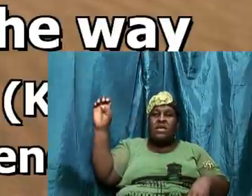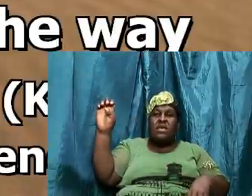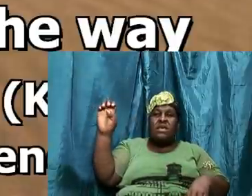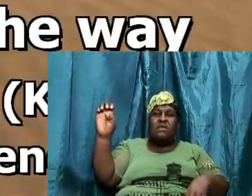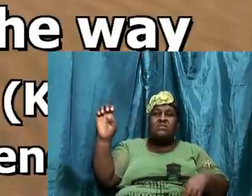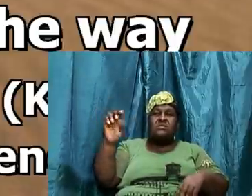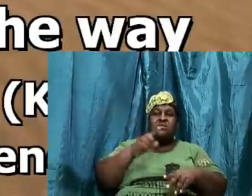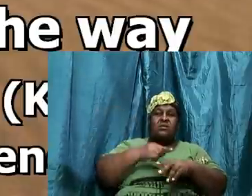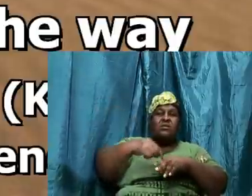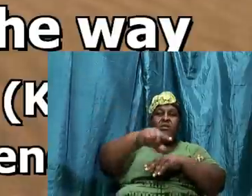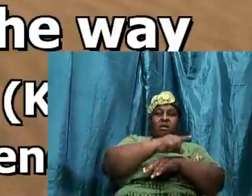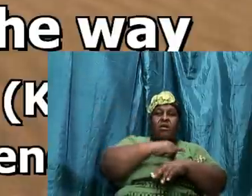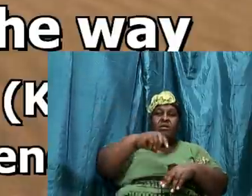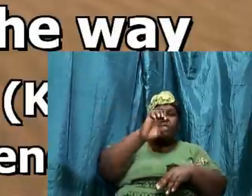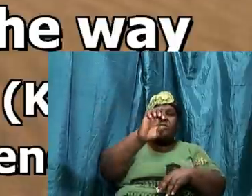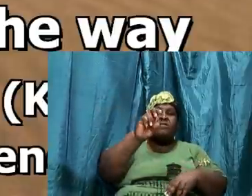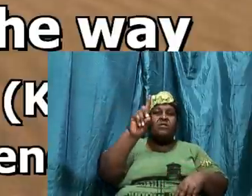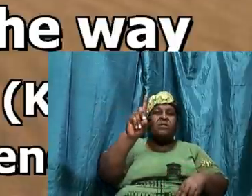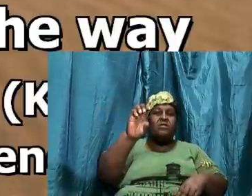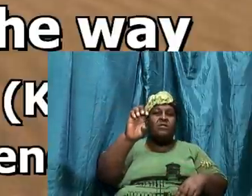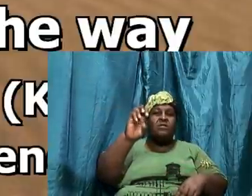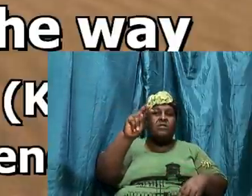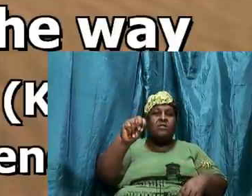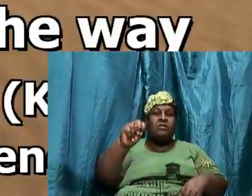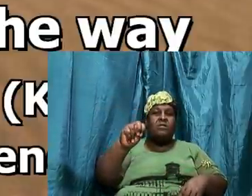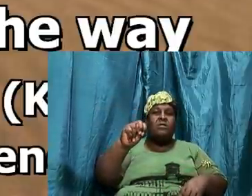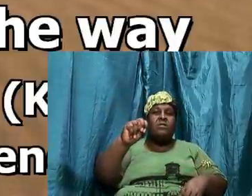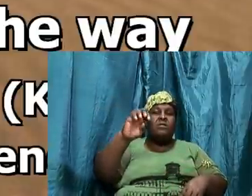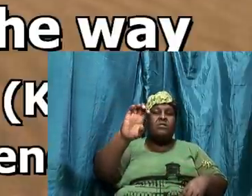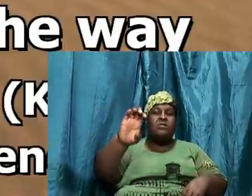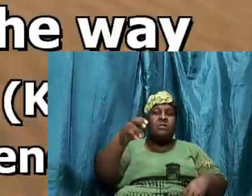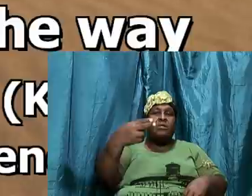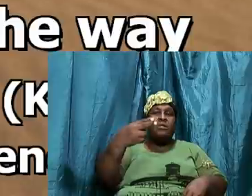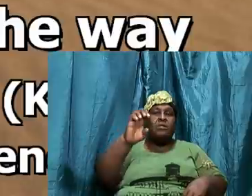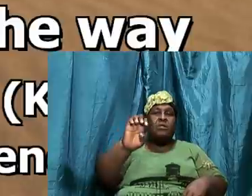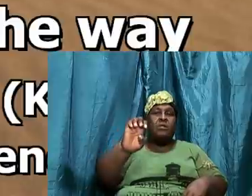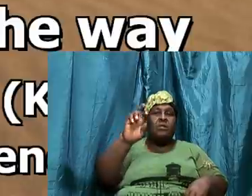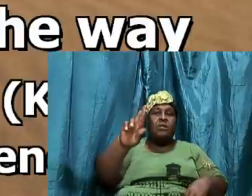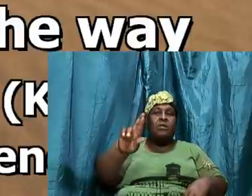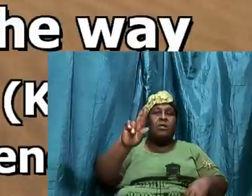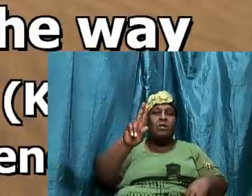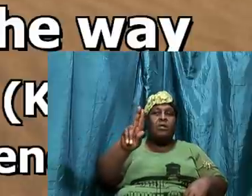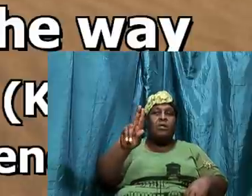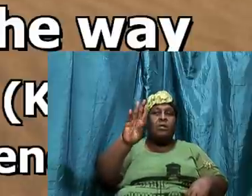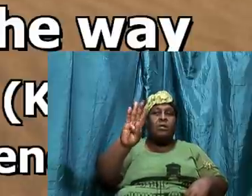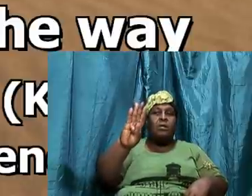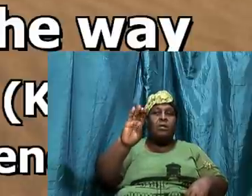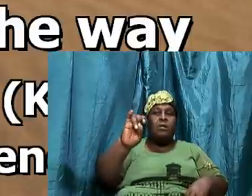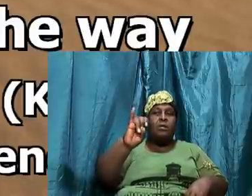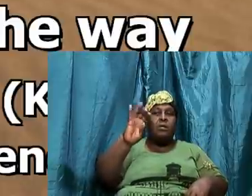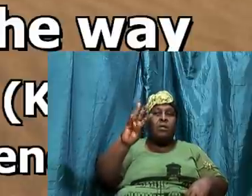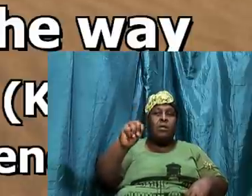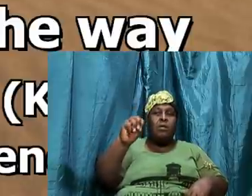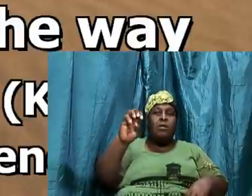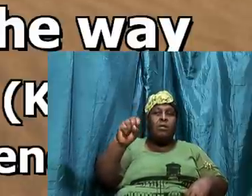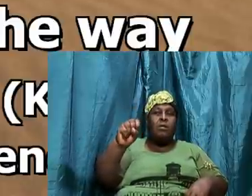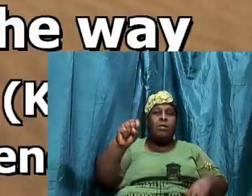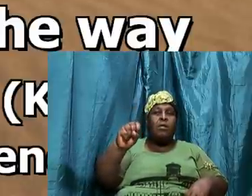east of the Garden of Eden cherubims and a flaming sword